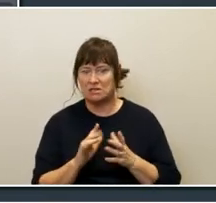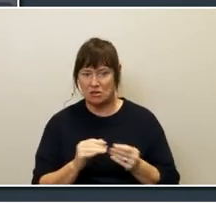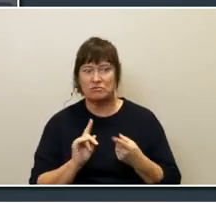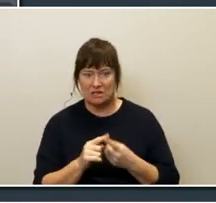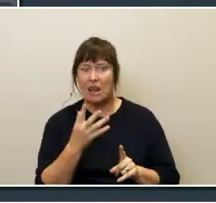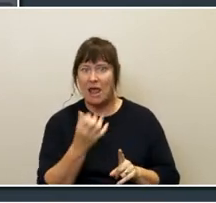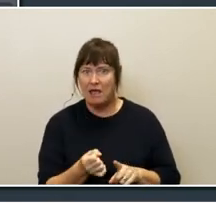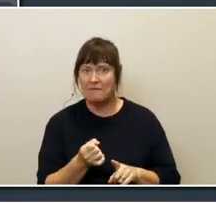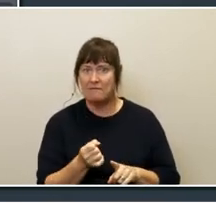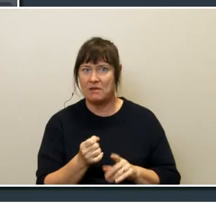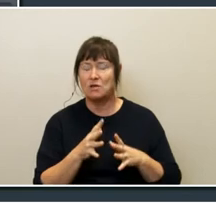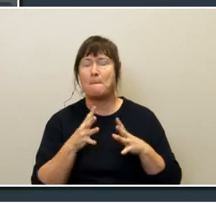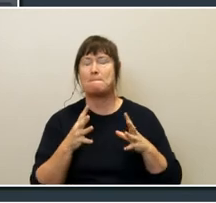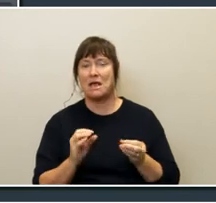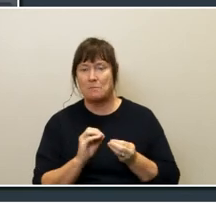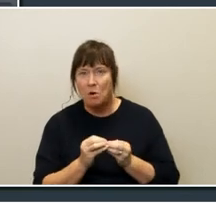Creating